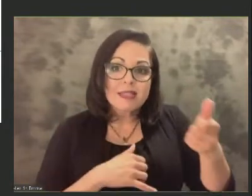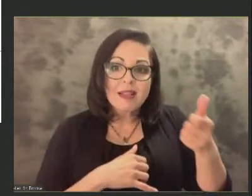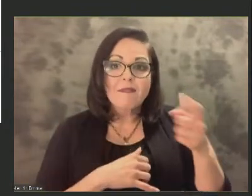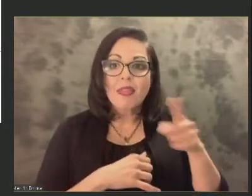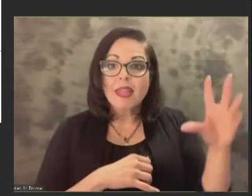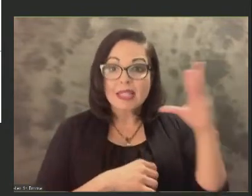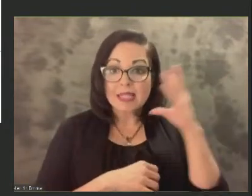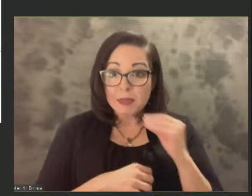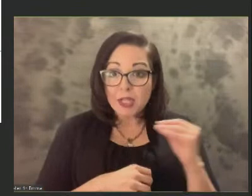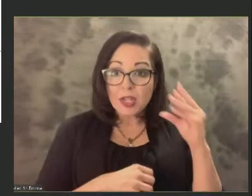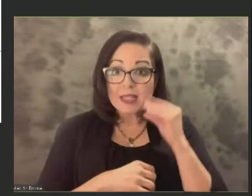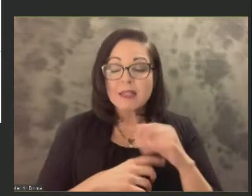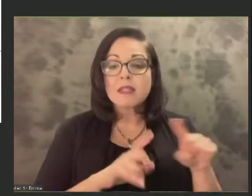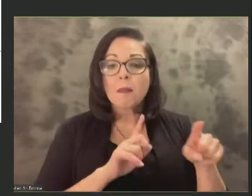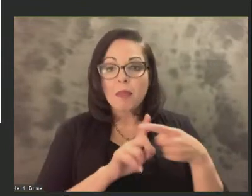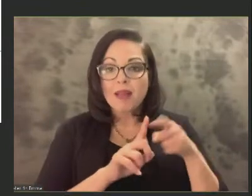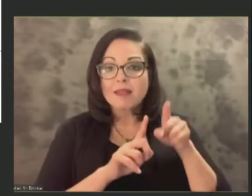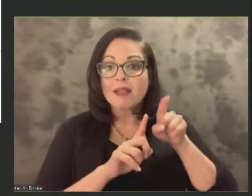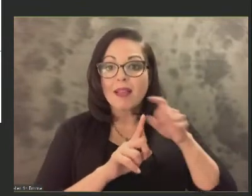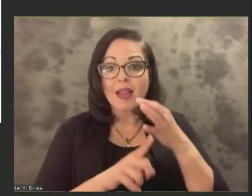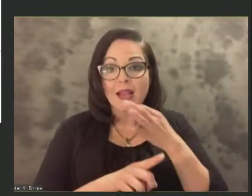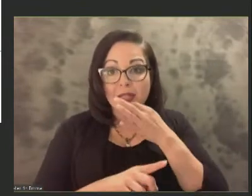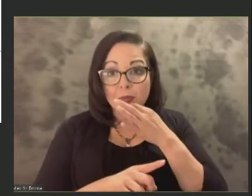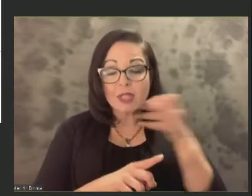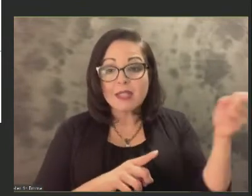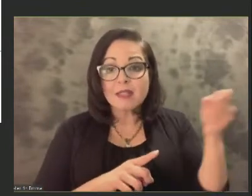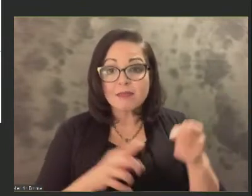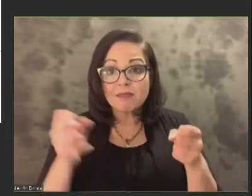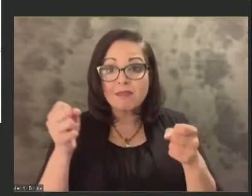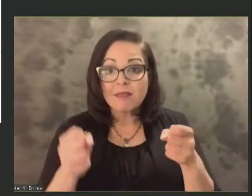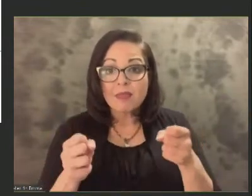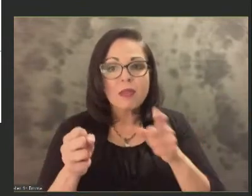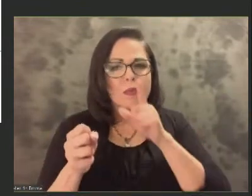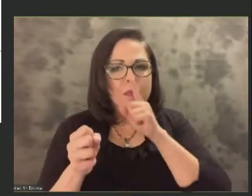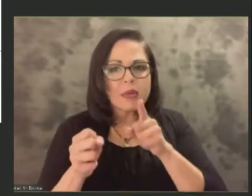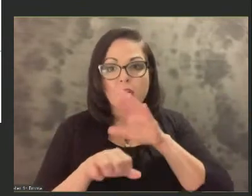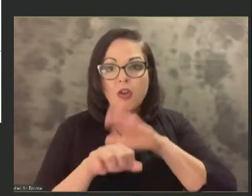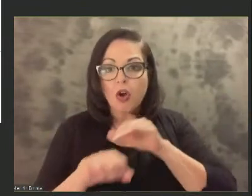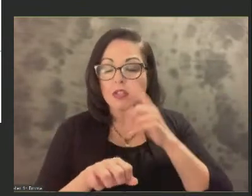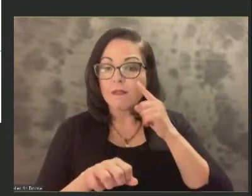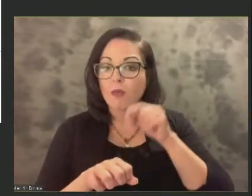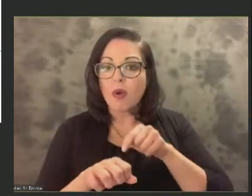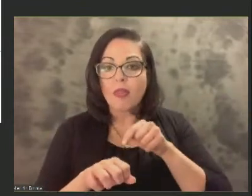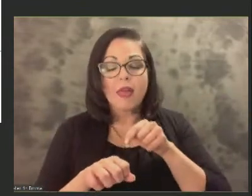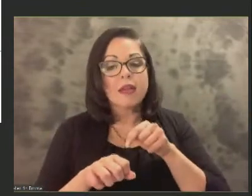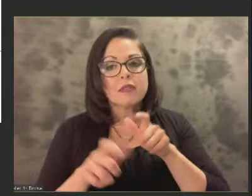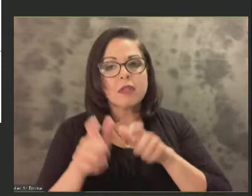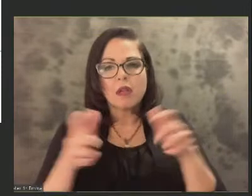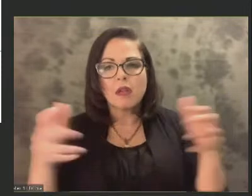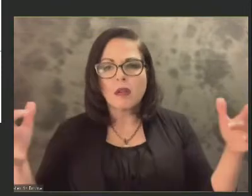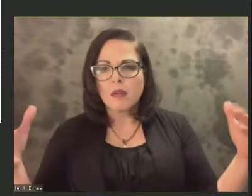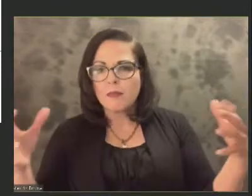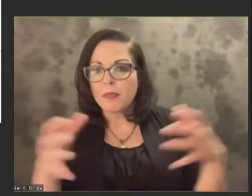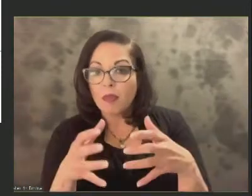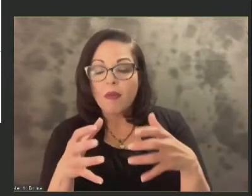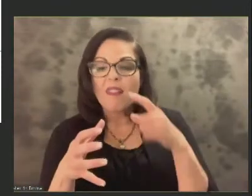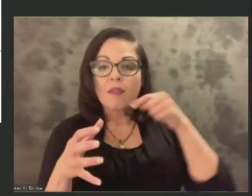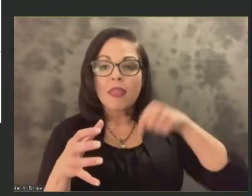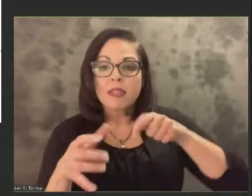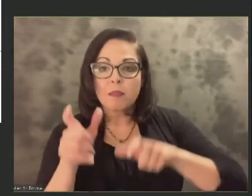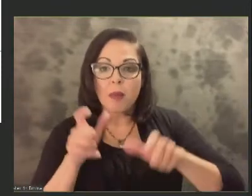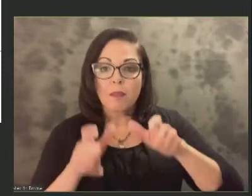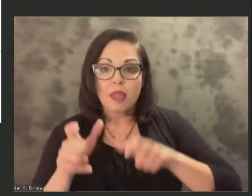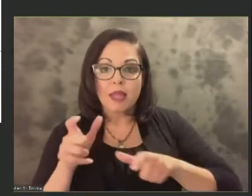their expertise. And they were called to really bring the voices of the population that were specified in